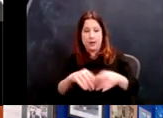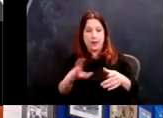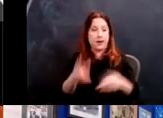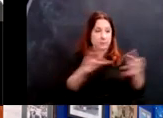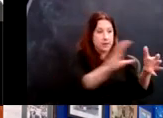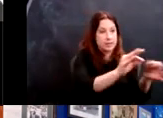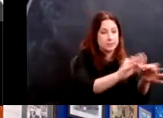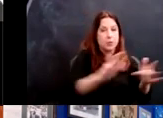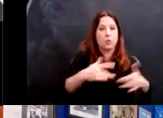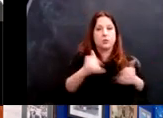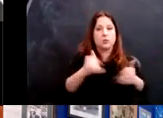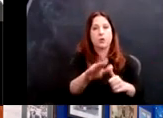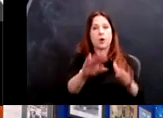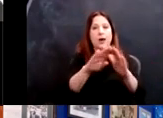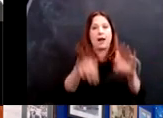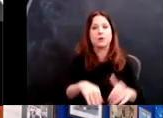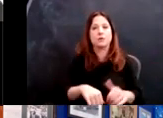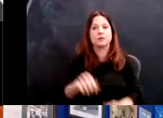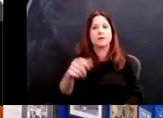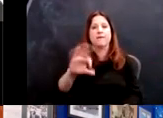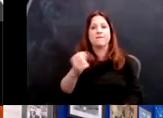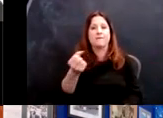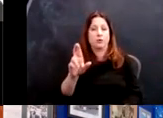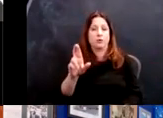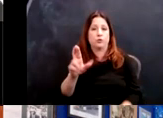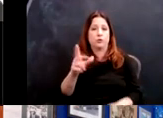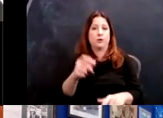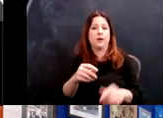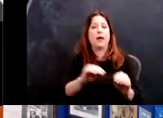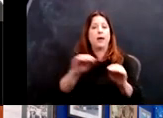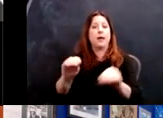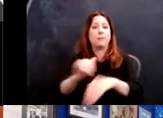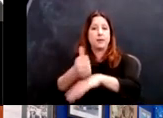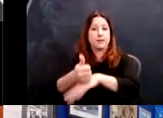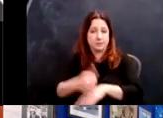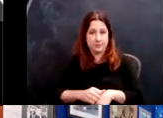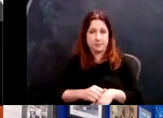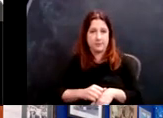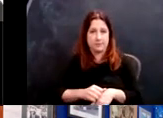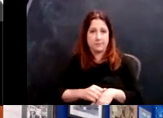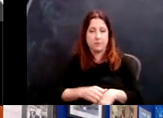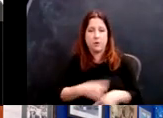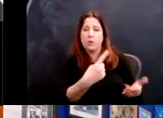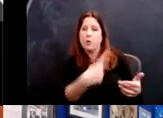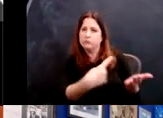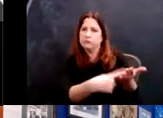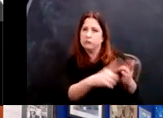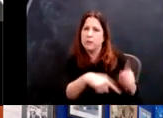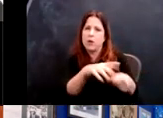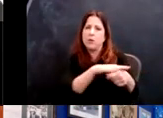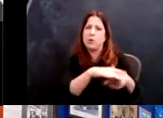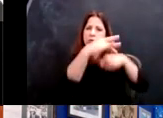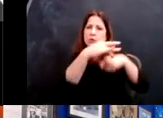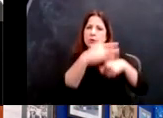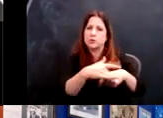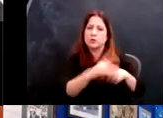the status of her housing, voucher, and placement. I talked to her about local resources for replacing her clothing.